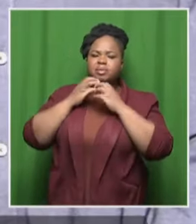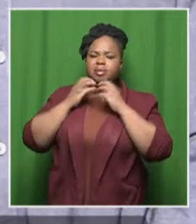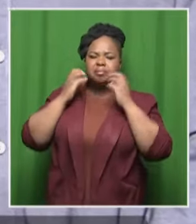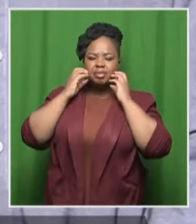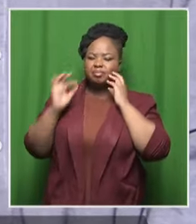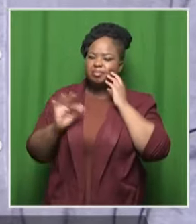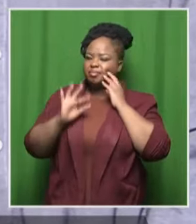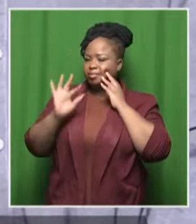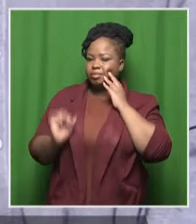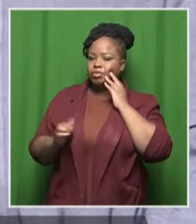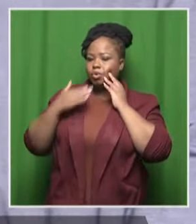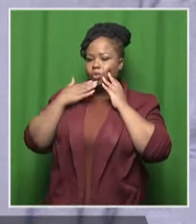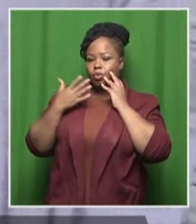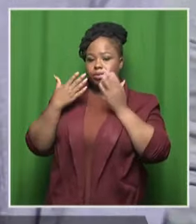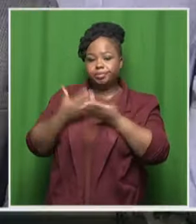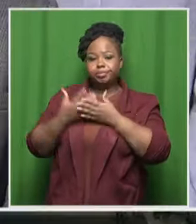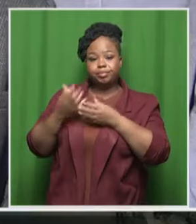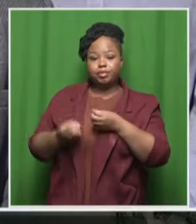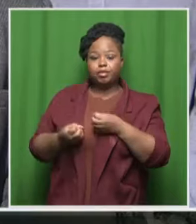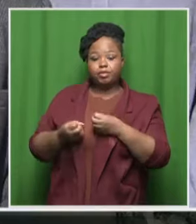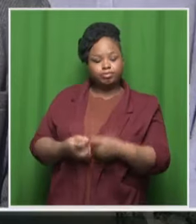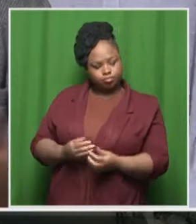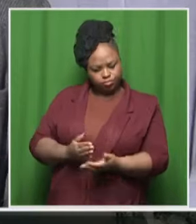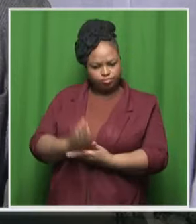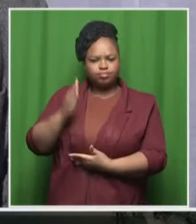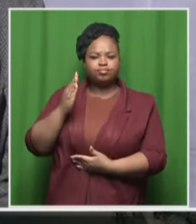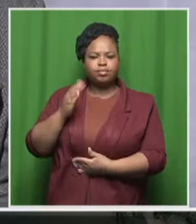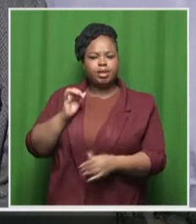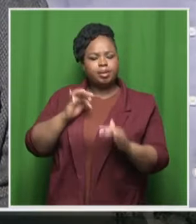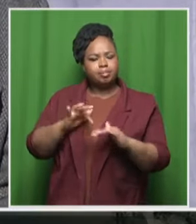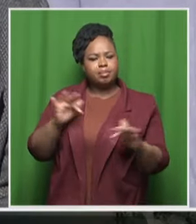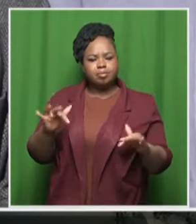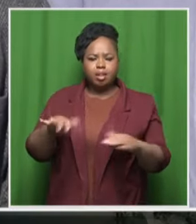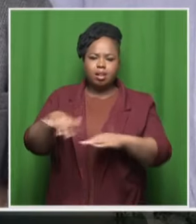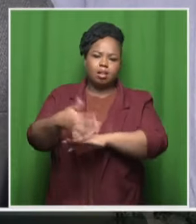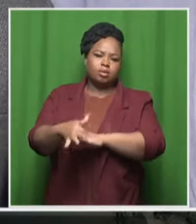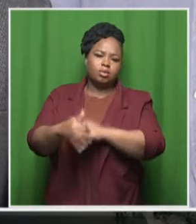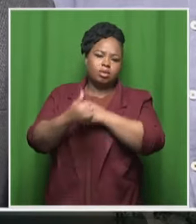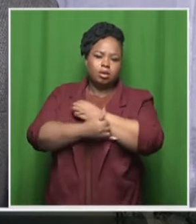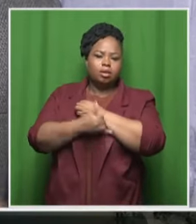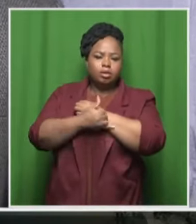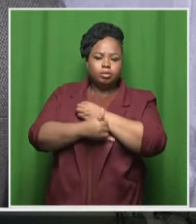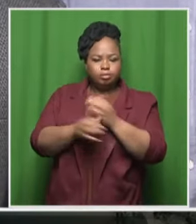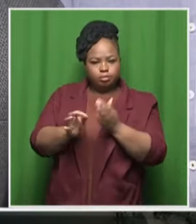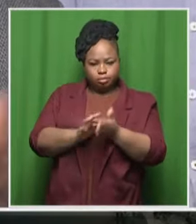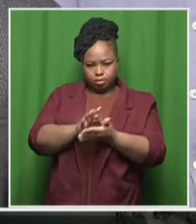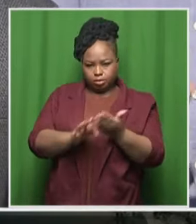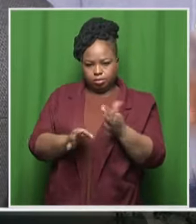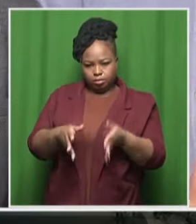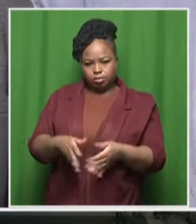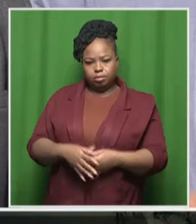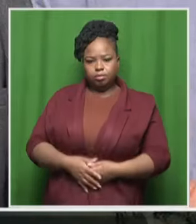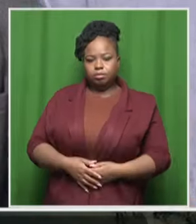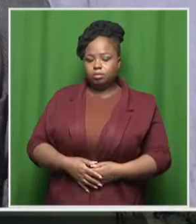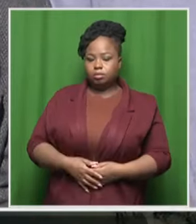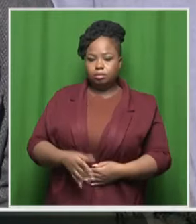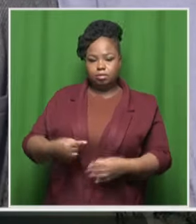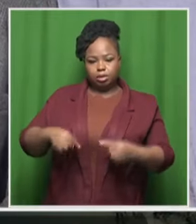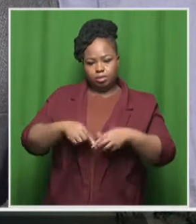Africa really to have such a right where people can vote outside of the country. So where we are positioned, really, there is a great